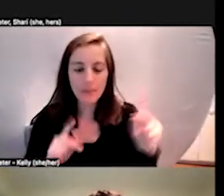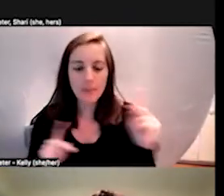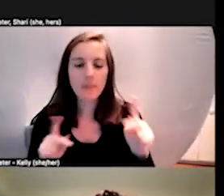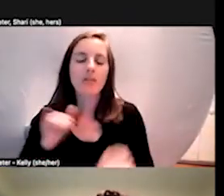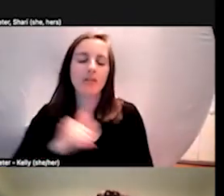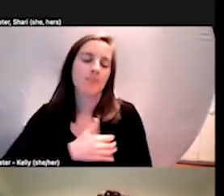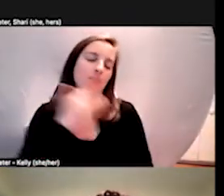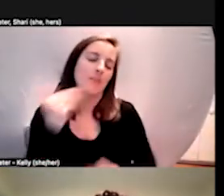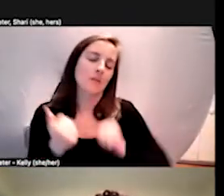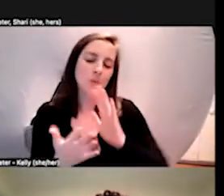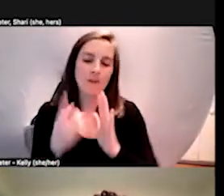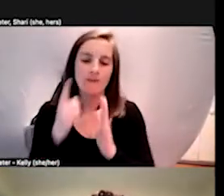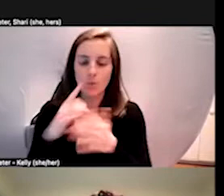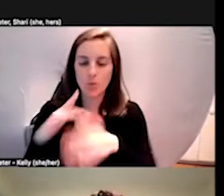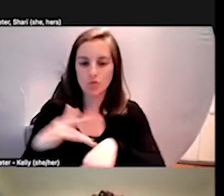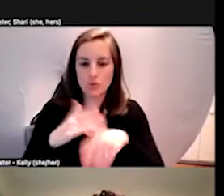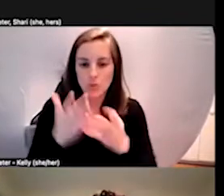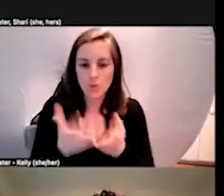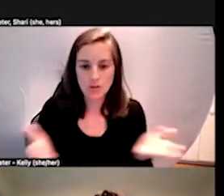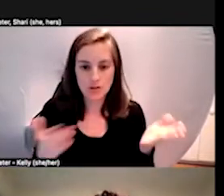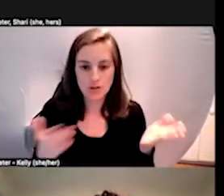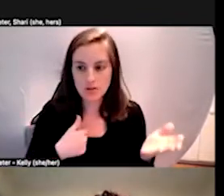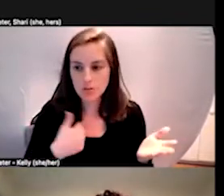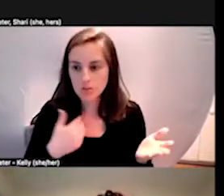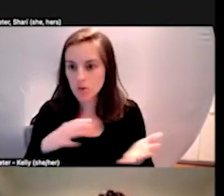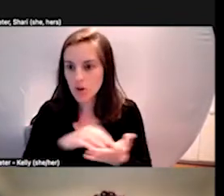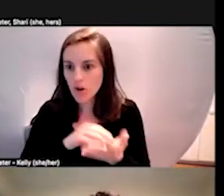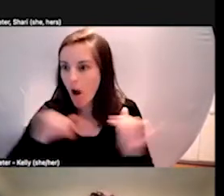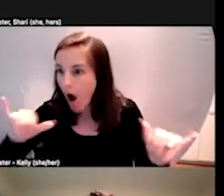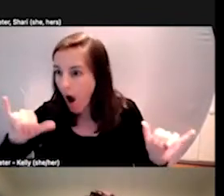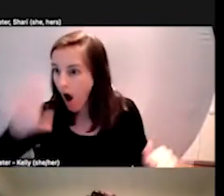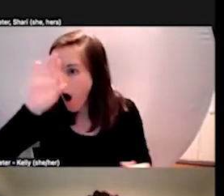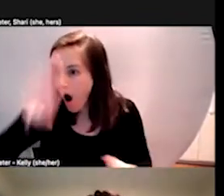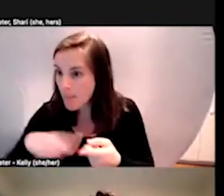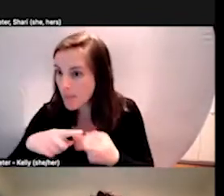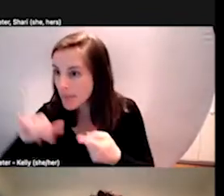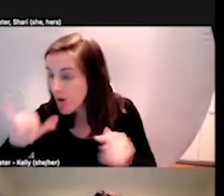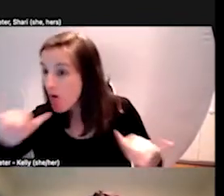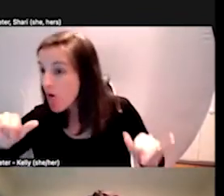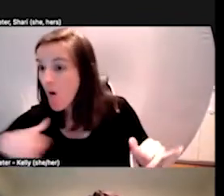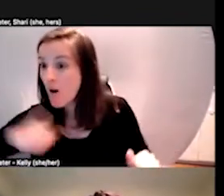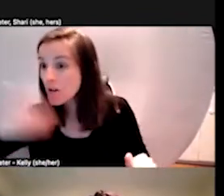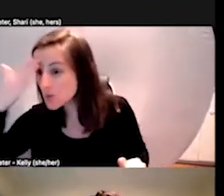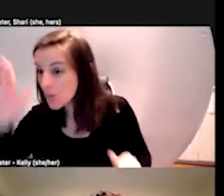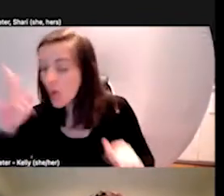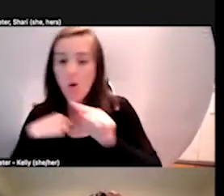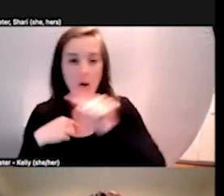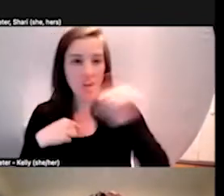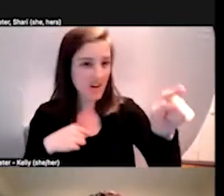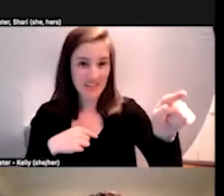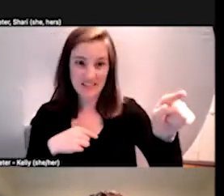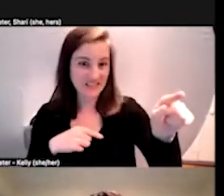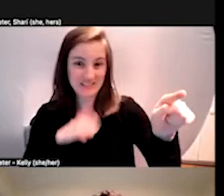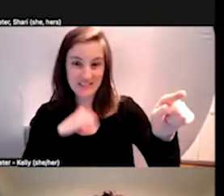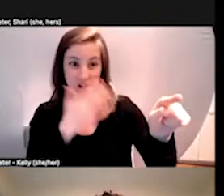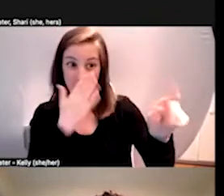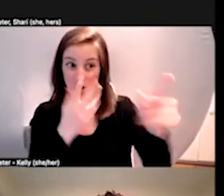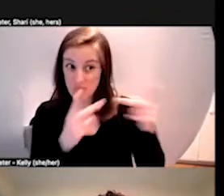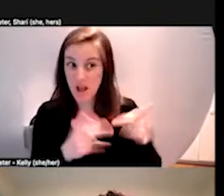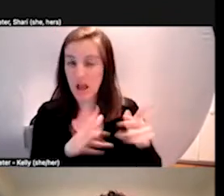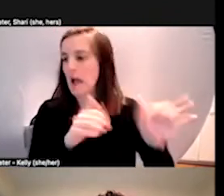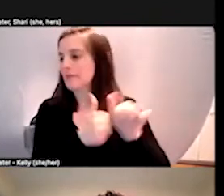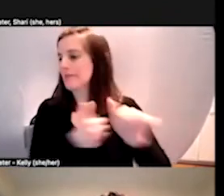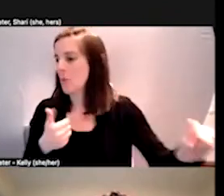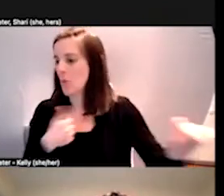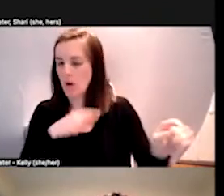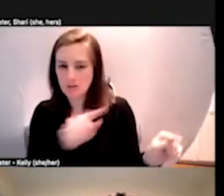are out there and to find out, not everywhere does provide gender affirming care. And so finding